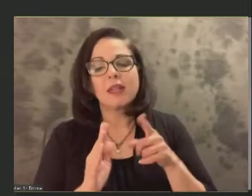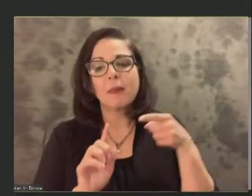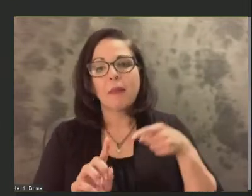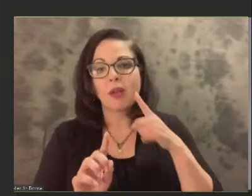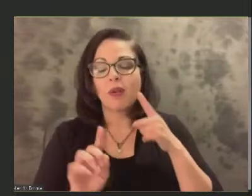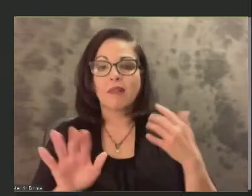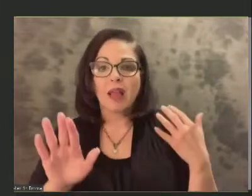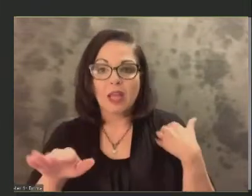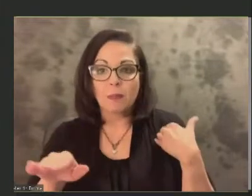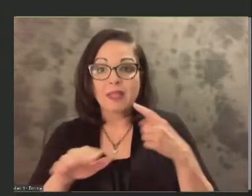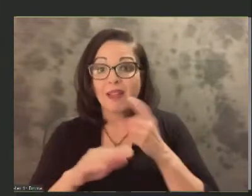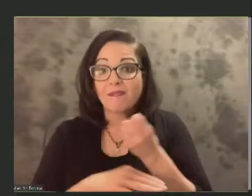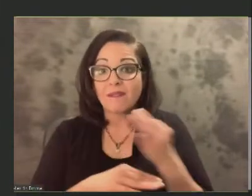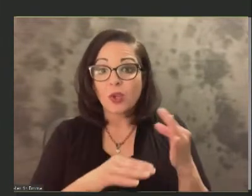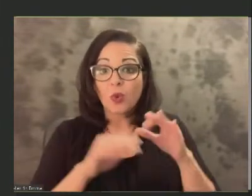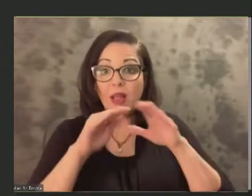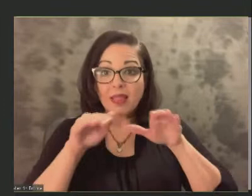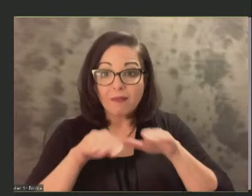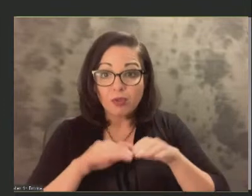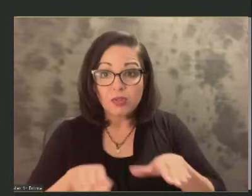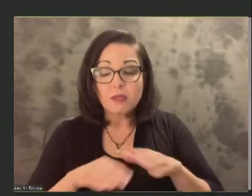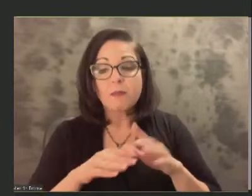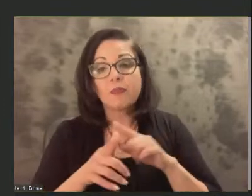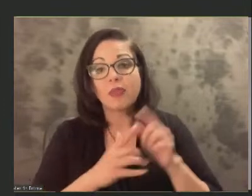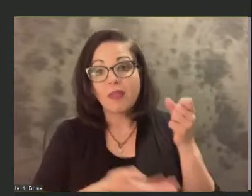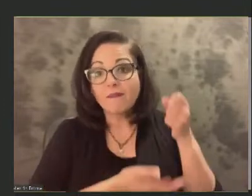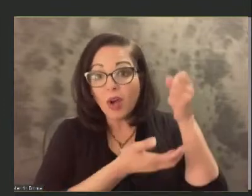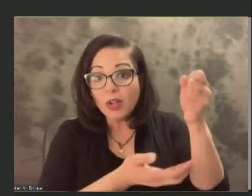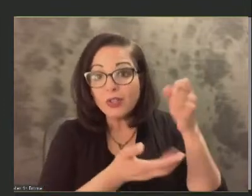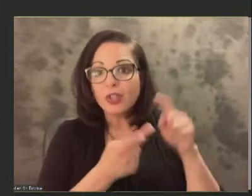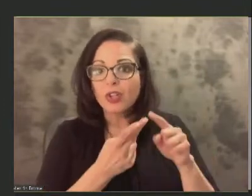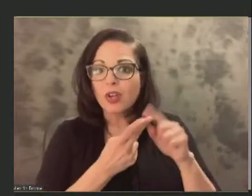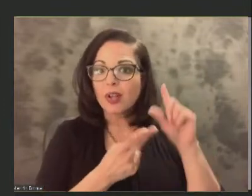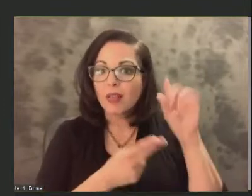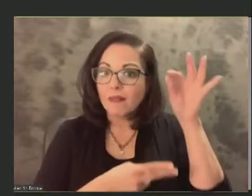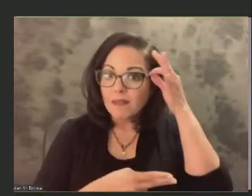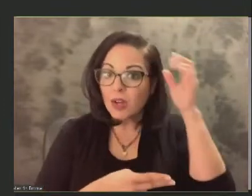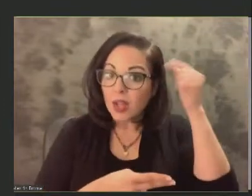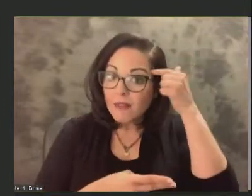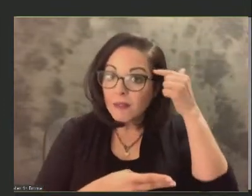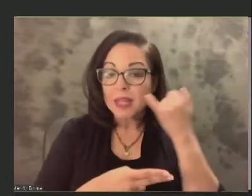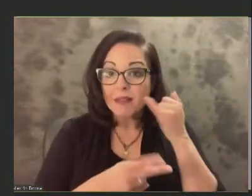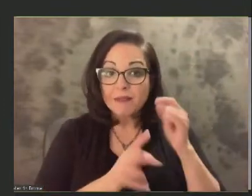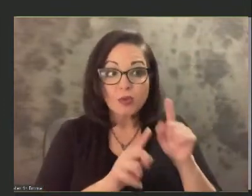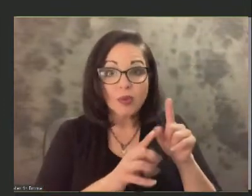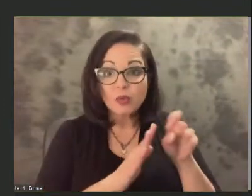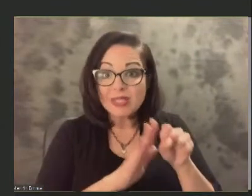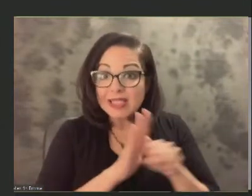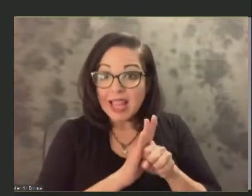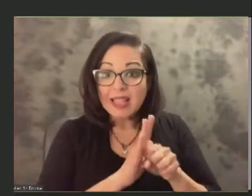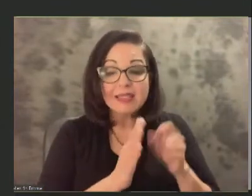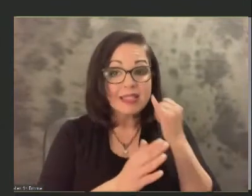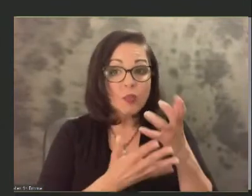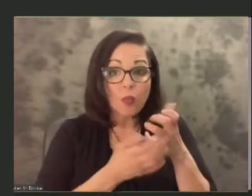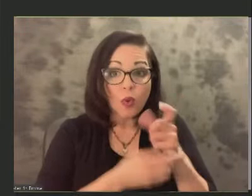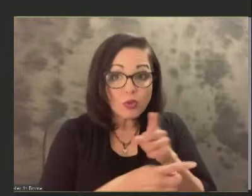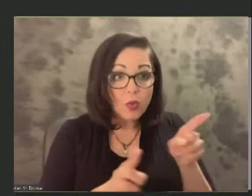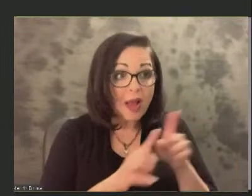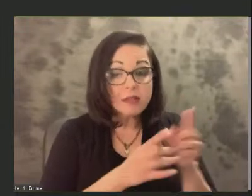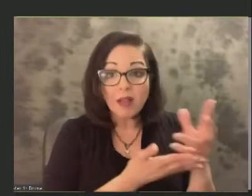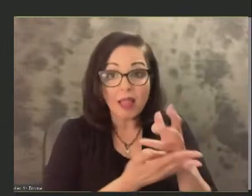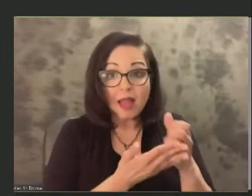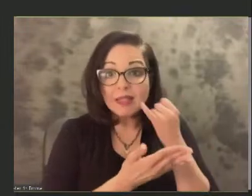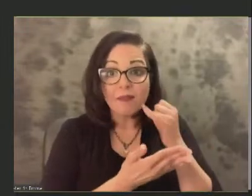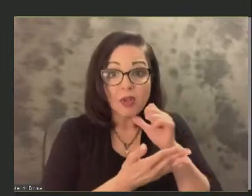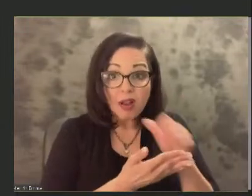several levels. The funder, the federal government, if it's going to the states and saying, we want you to collect this data, if they don't, it goes to another word